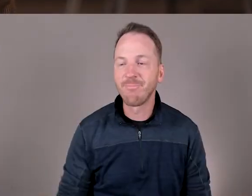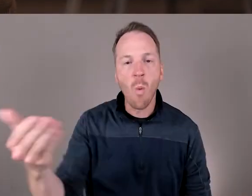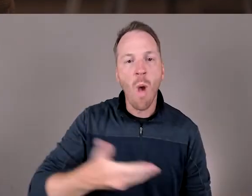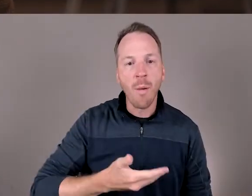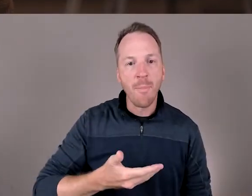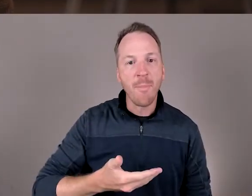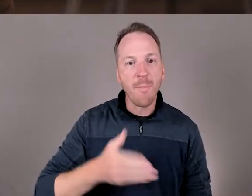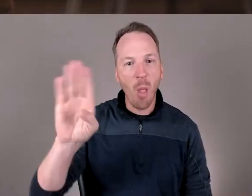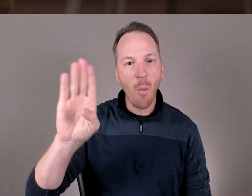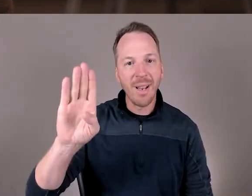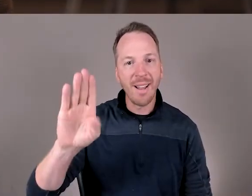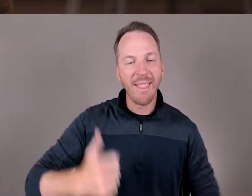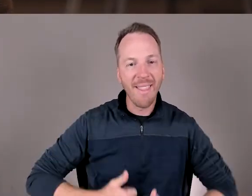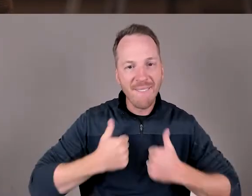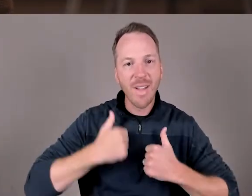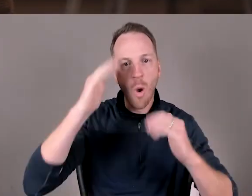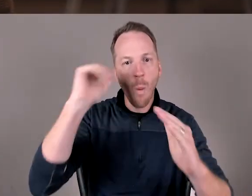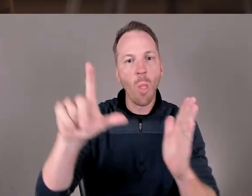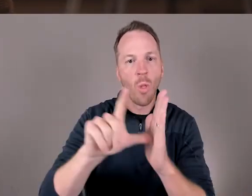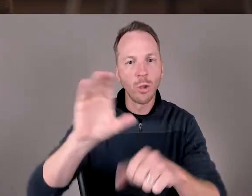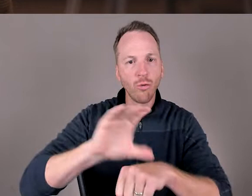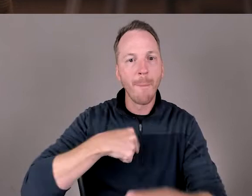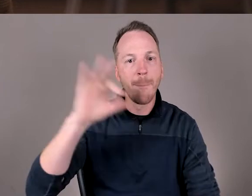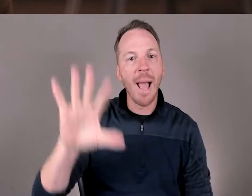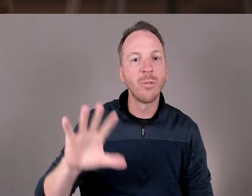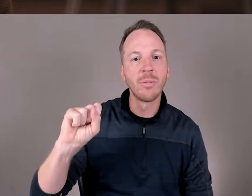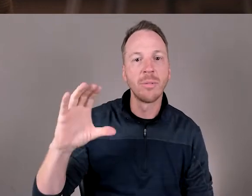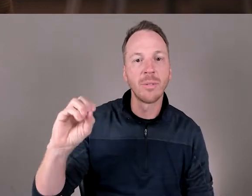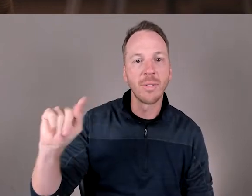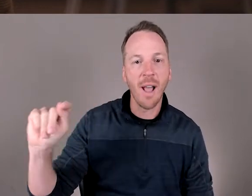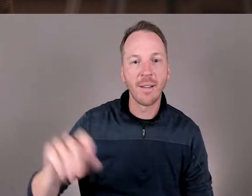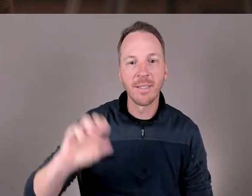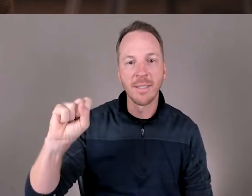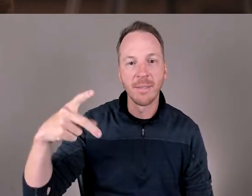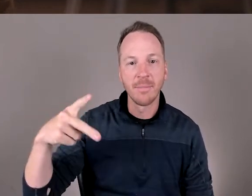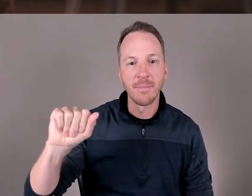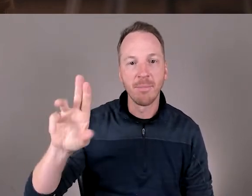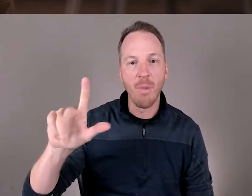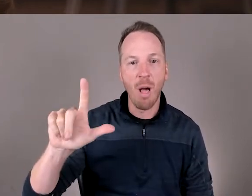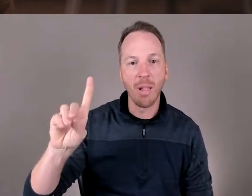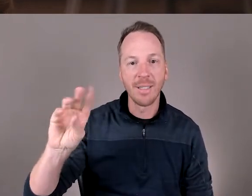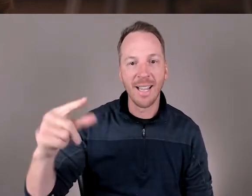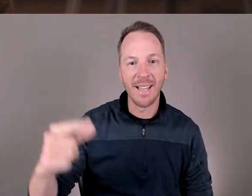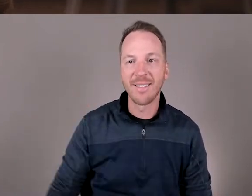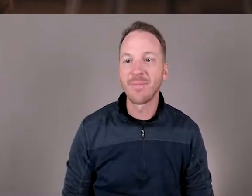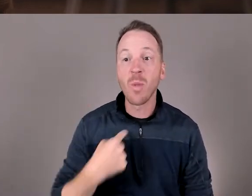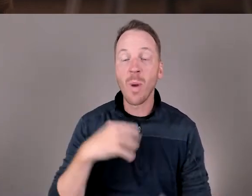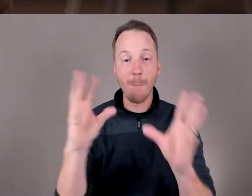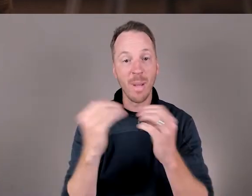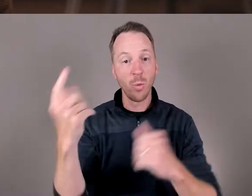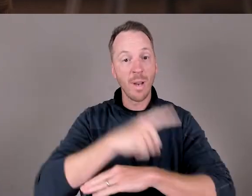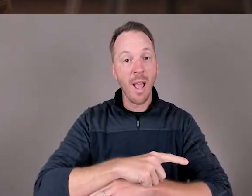Welcome to Bloomington Living Hope Lutheran Church. I'm Pastor Scott Spaulding. We meet today in the